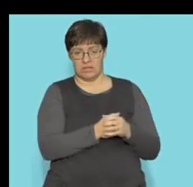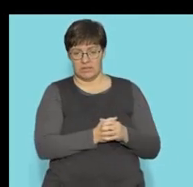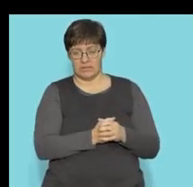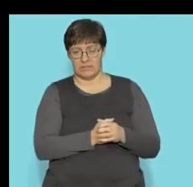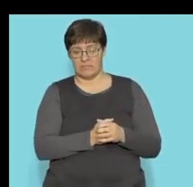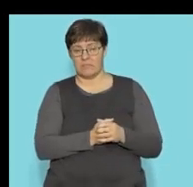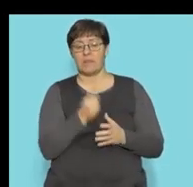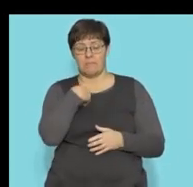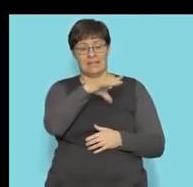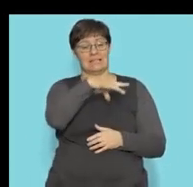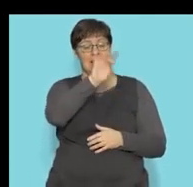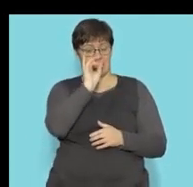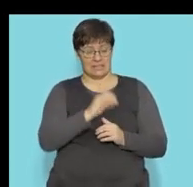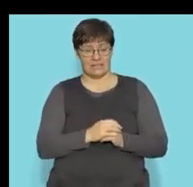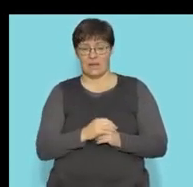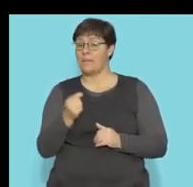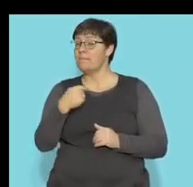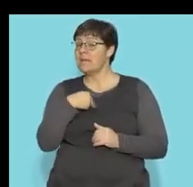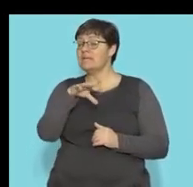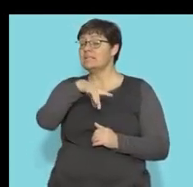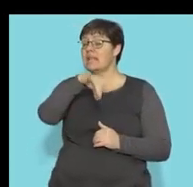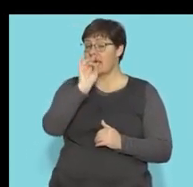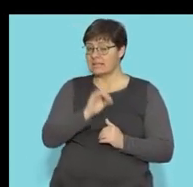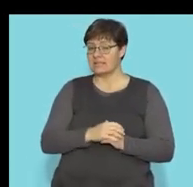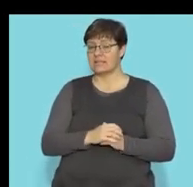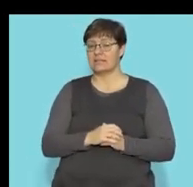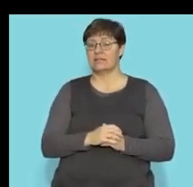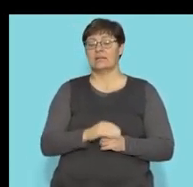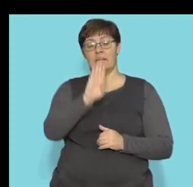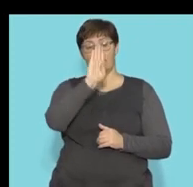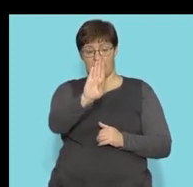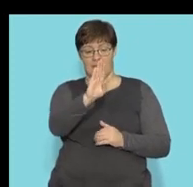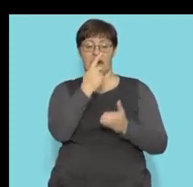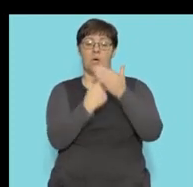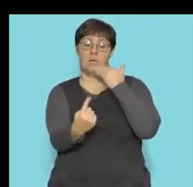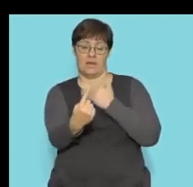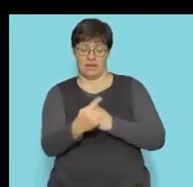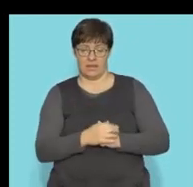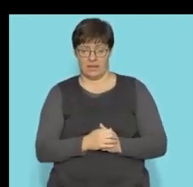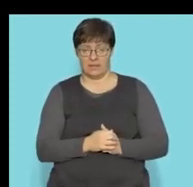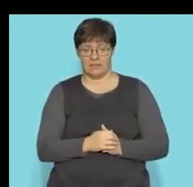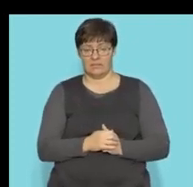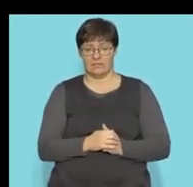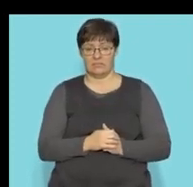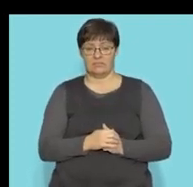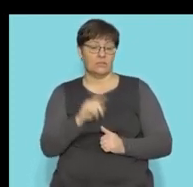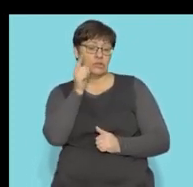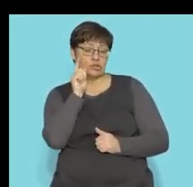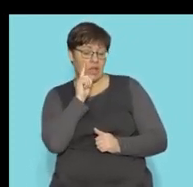going to select. I'm selecting B only. Let me check